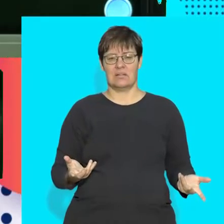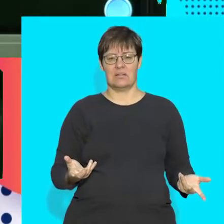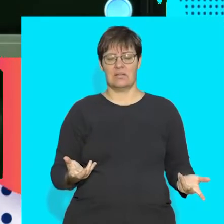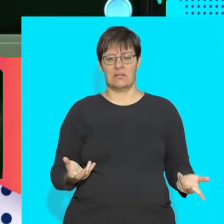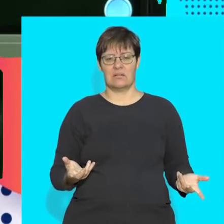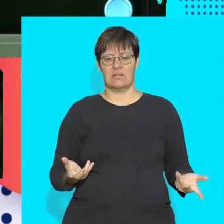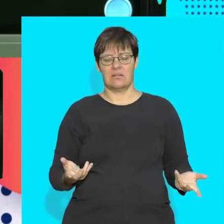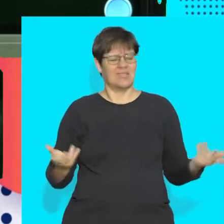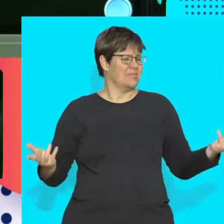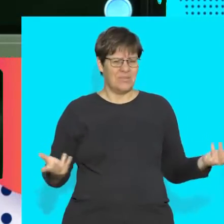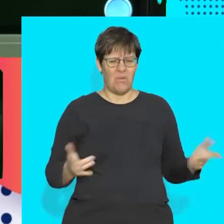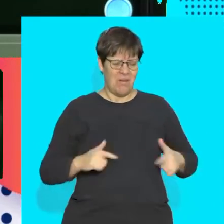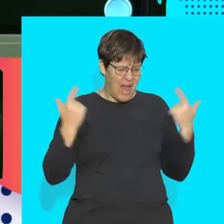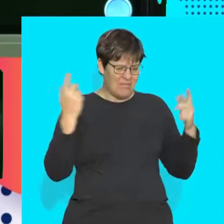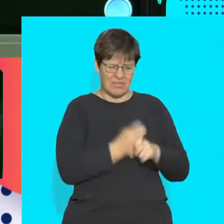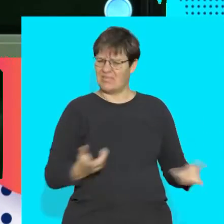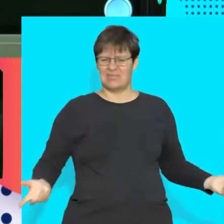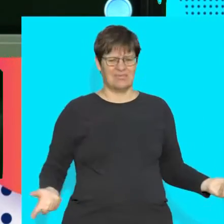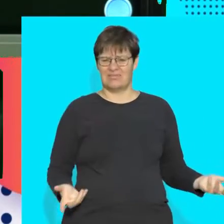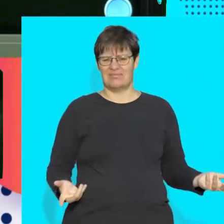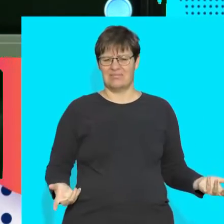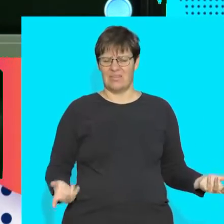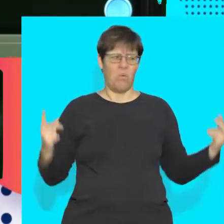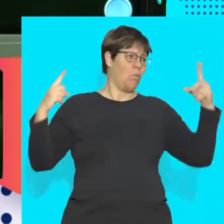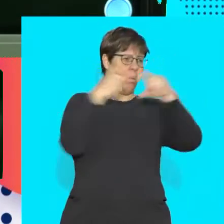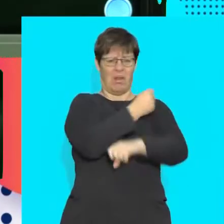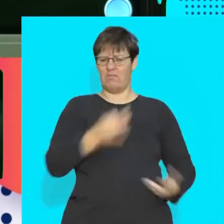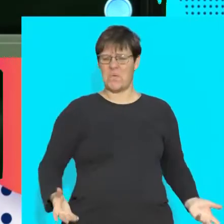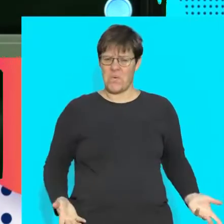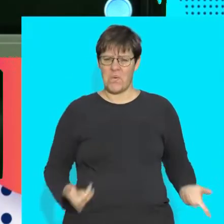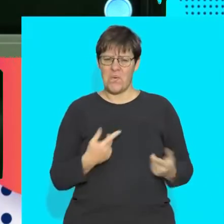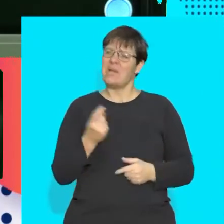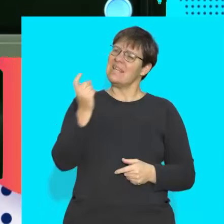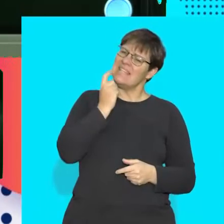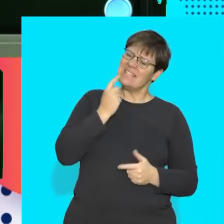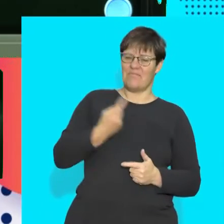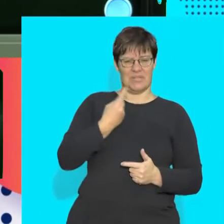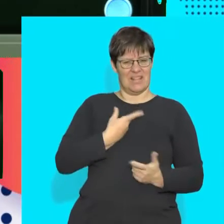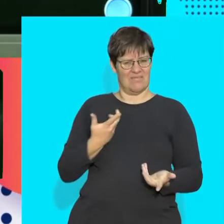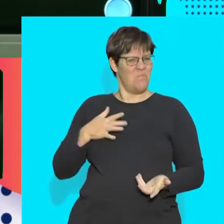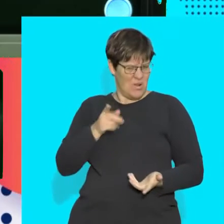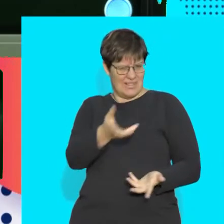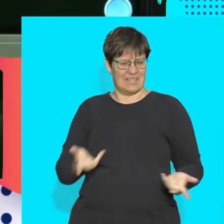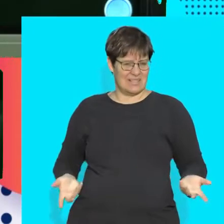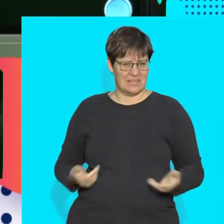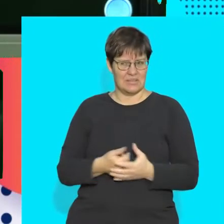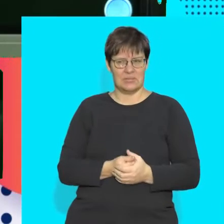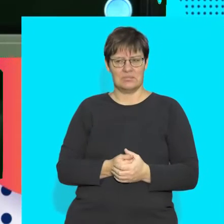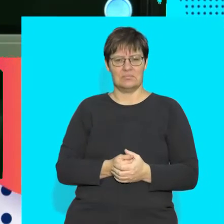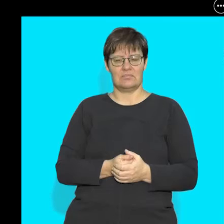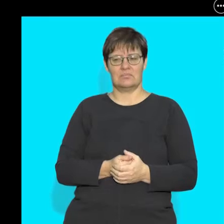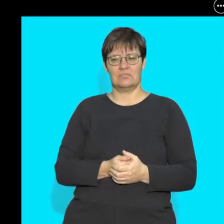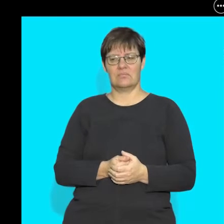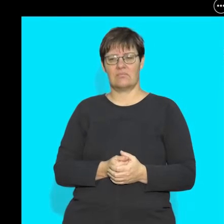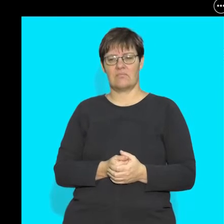complicates them. Okay, complicating them makes them more difficult for you. Make it easy for you. That's what we want. So